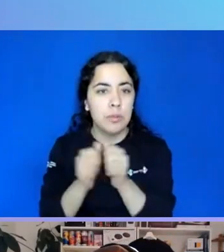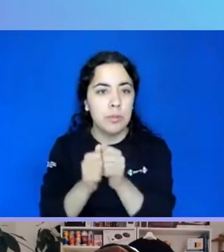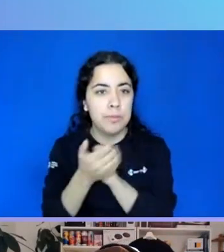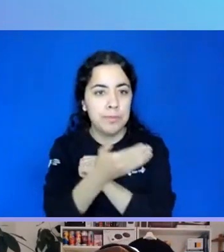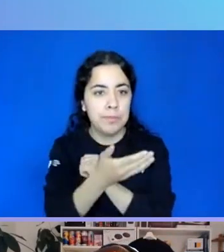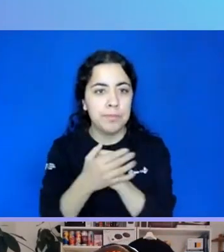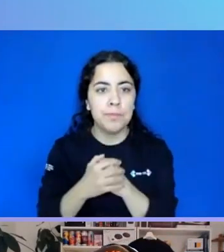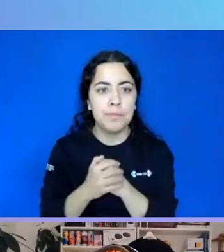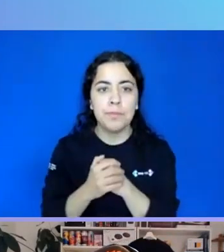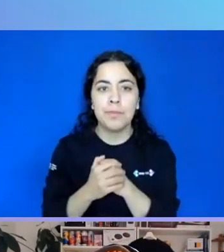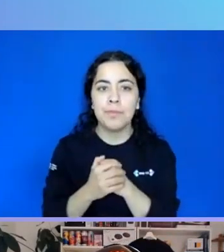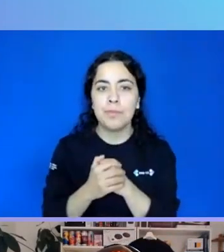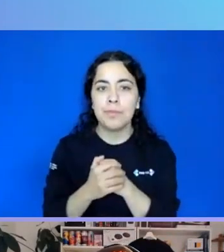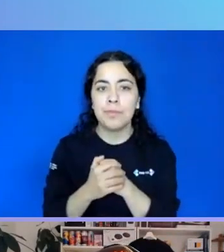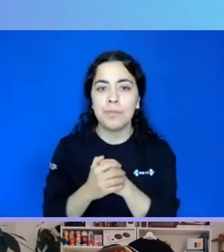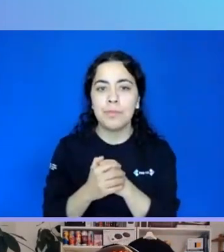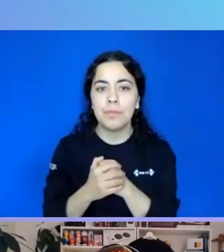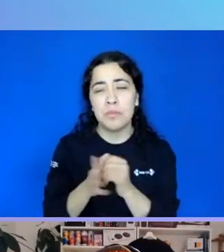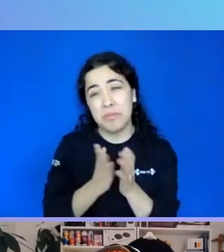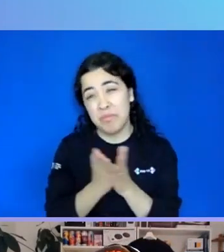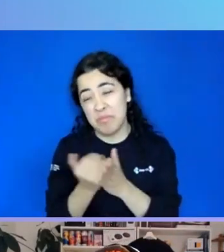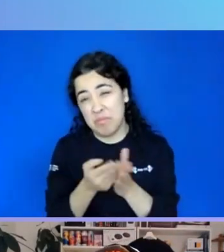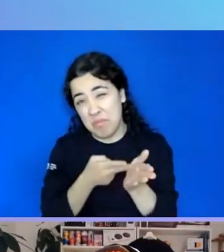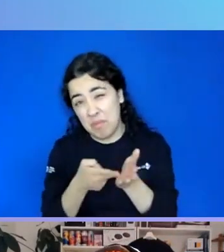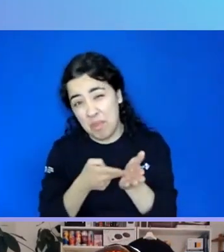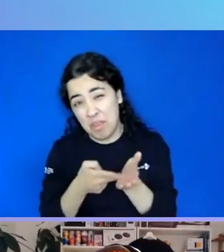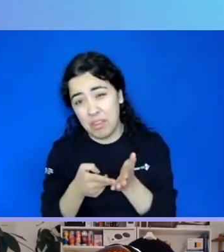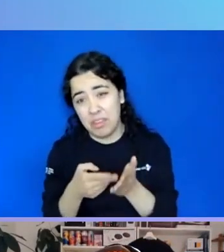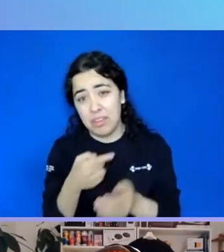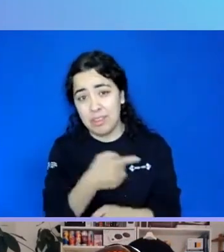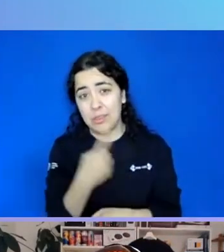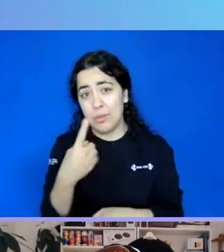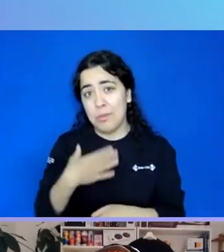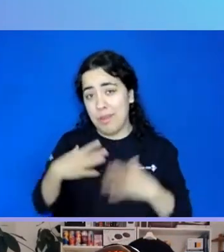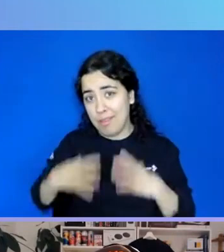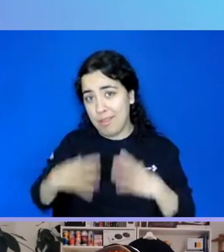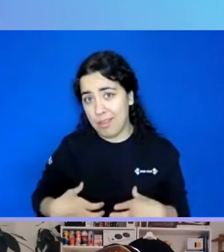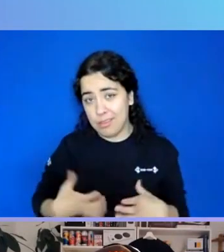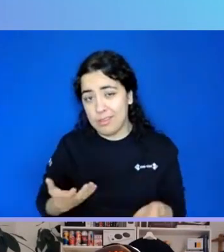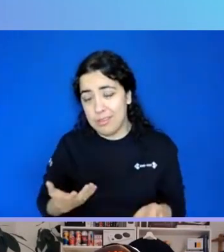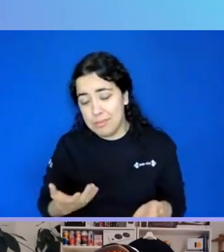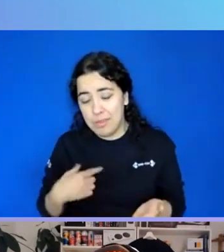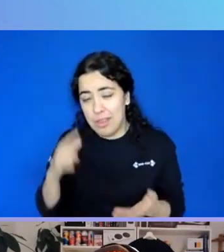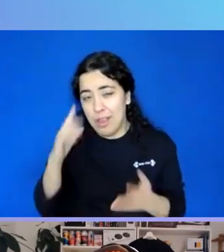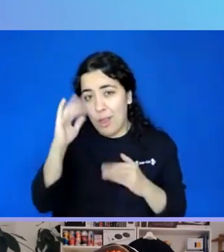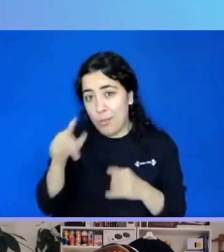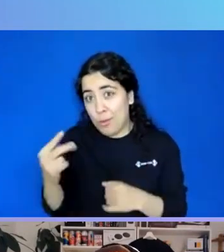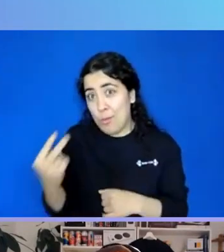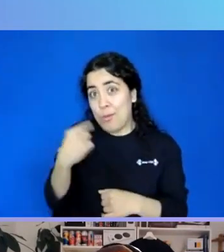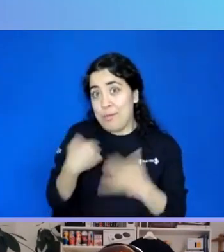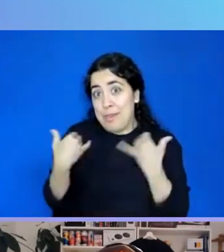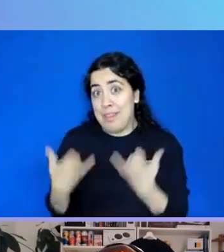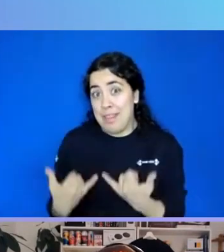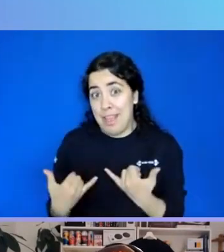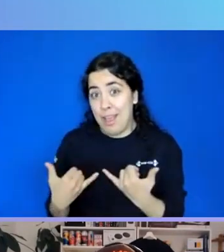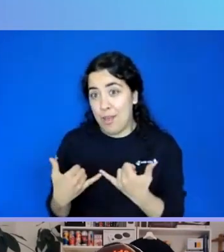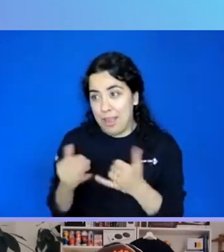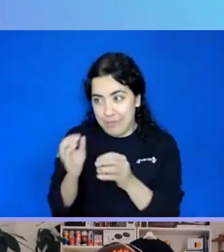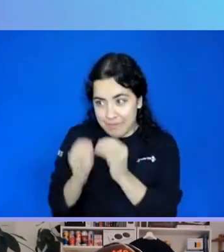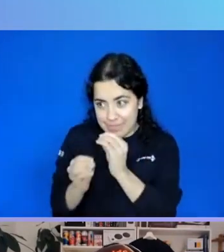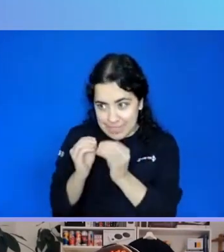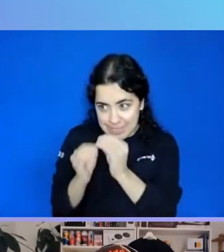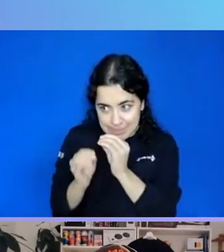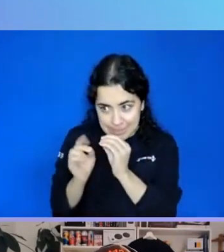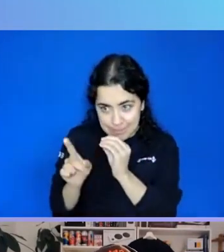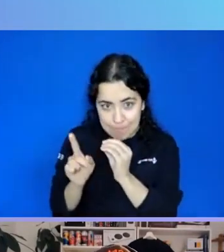which, to be transparent, is actually a client of mine. So I'm hoping they're watching now and going to fix this